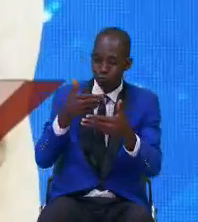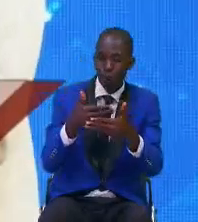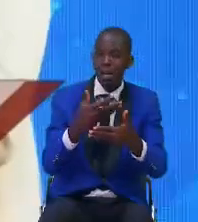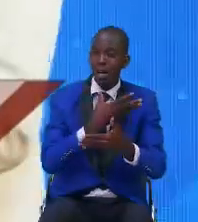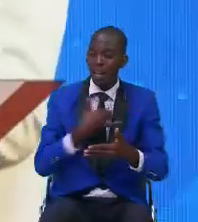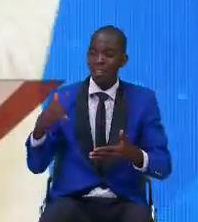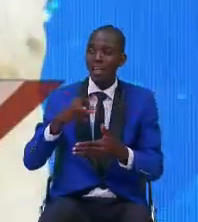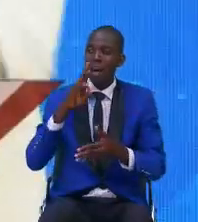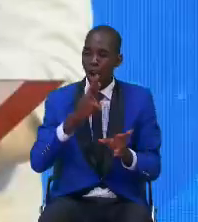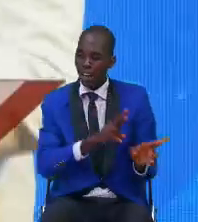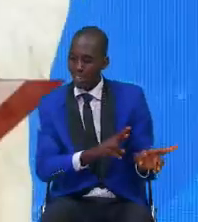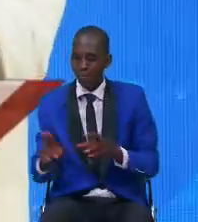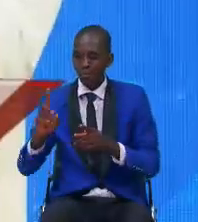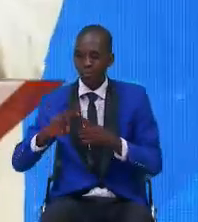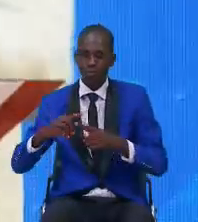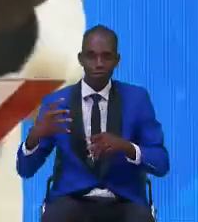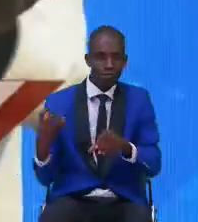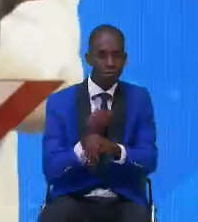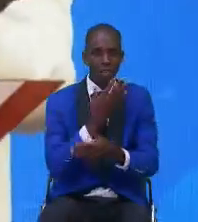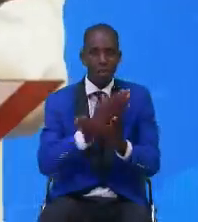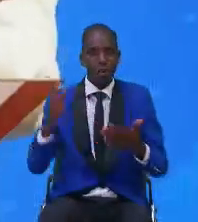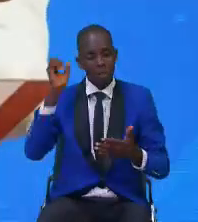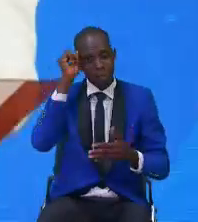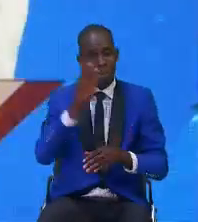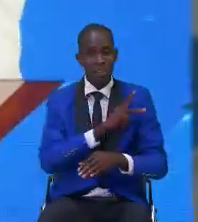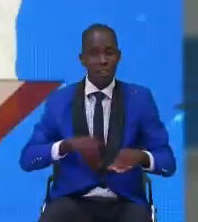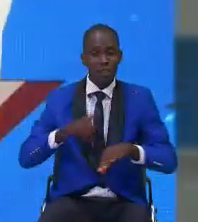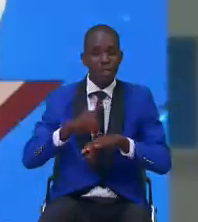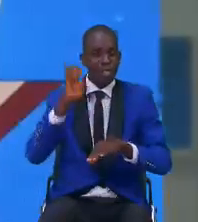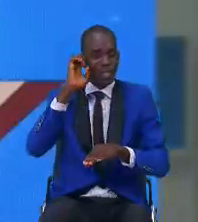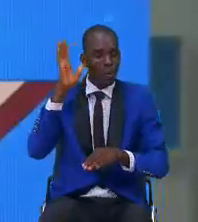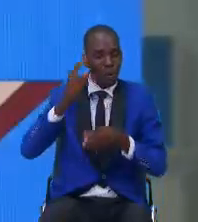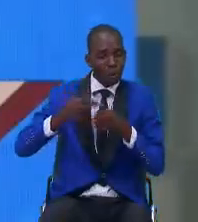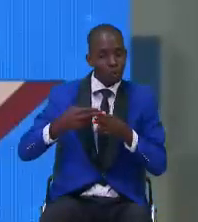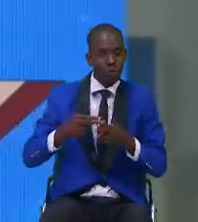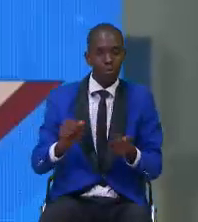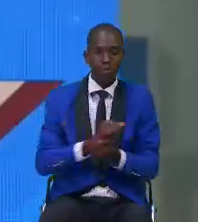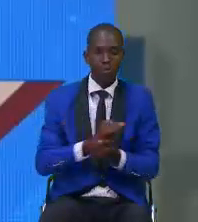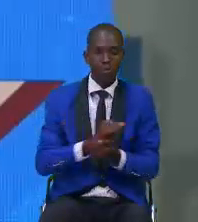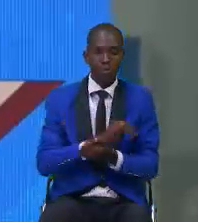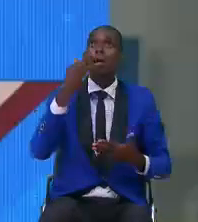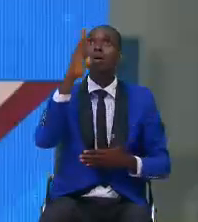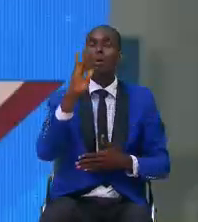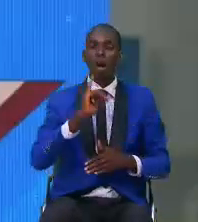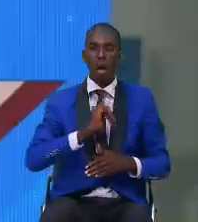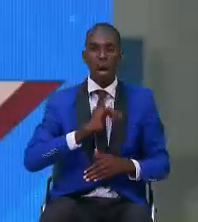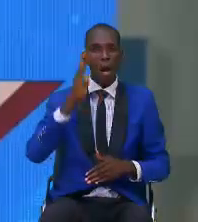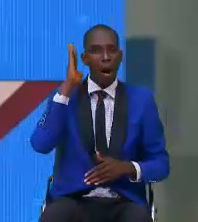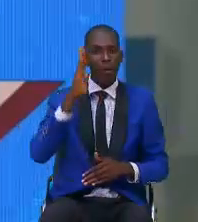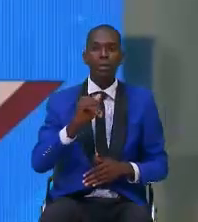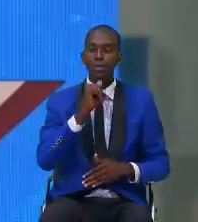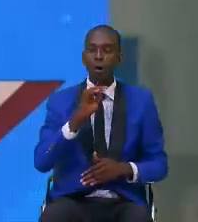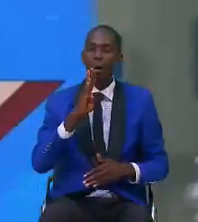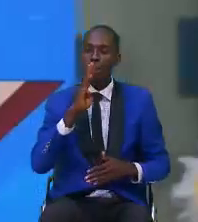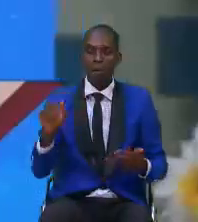they were going to come in, and his kingdom had been waged, and everything was finished, and it was going to perish. Thank